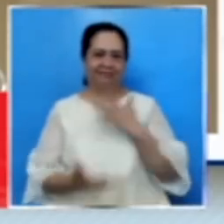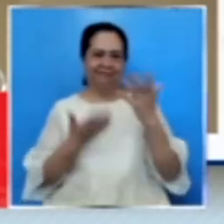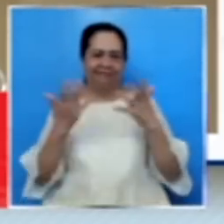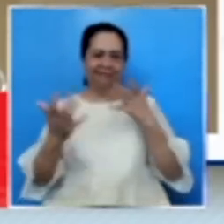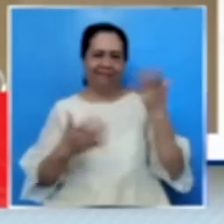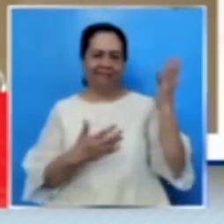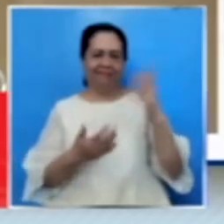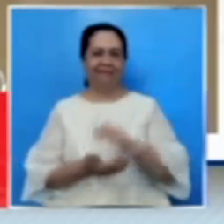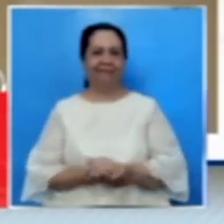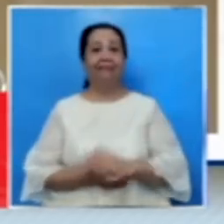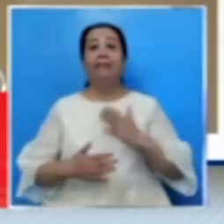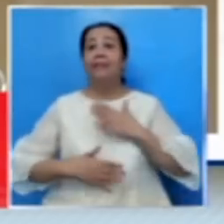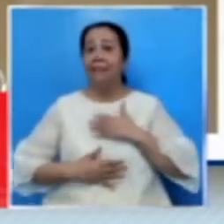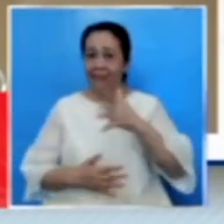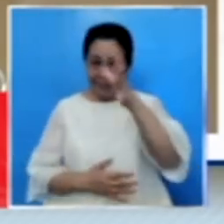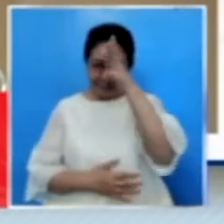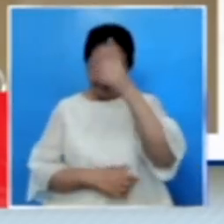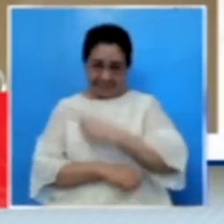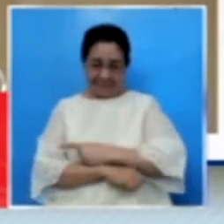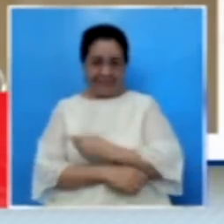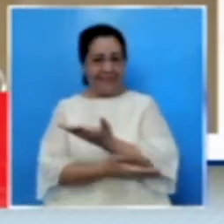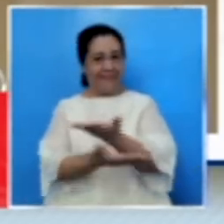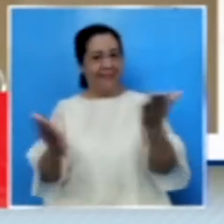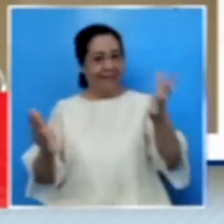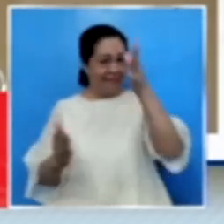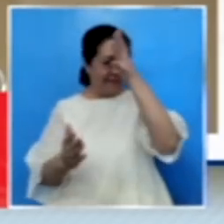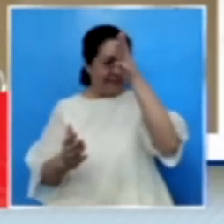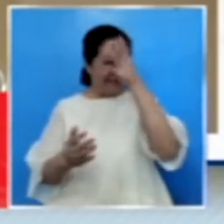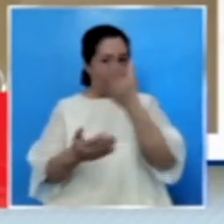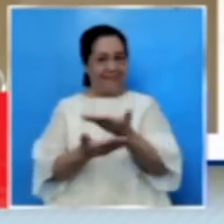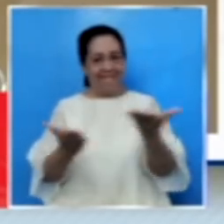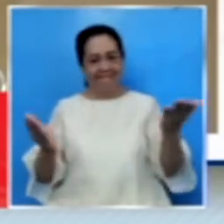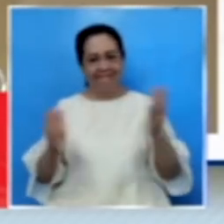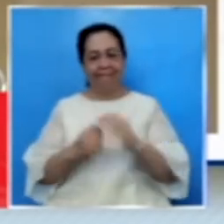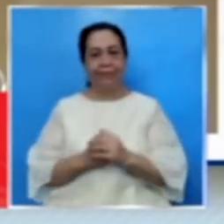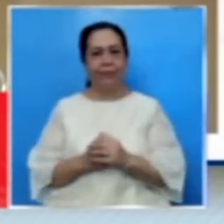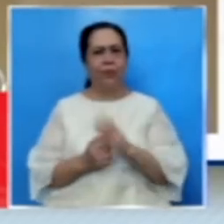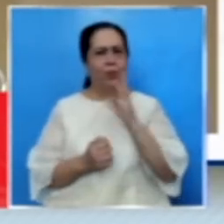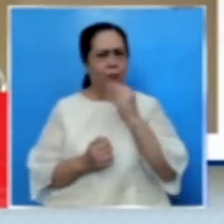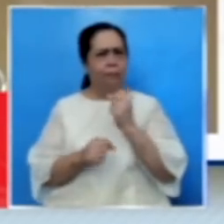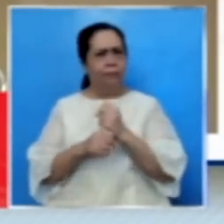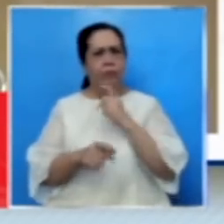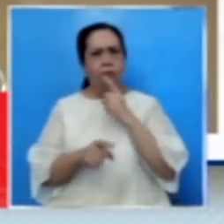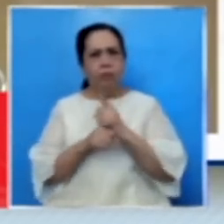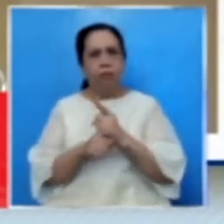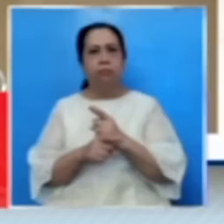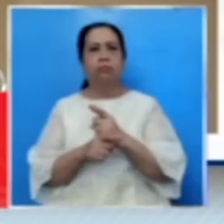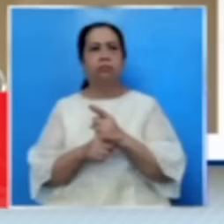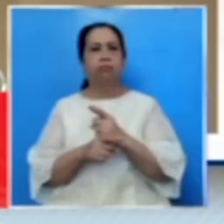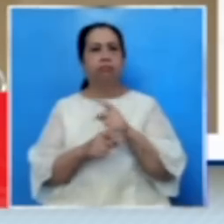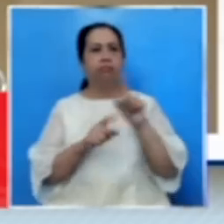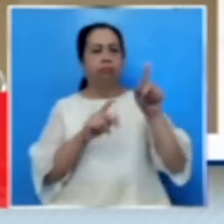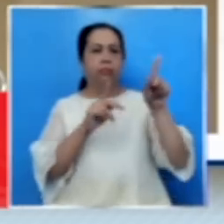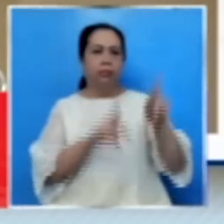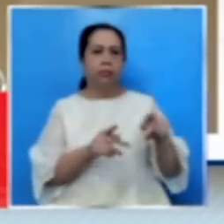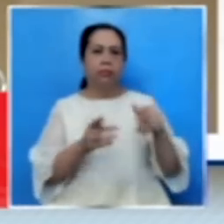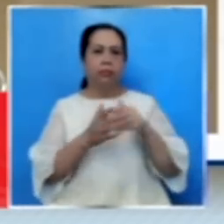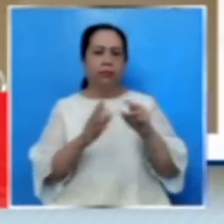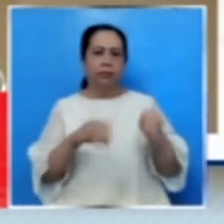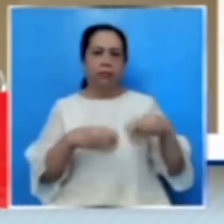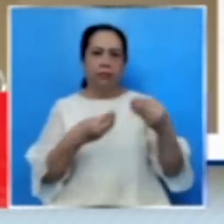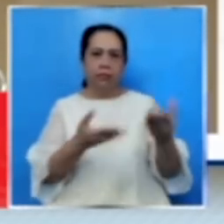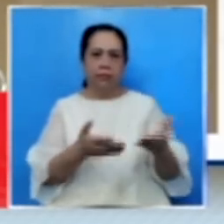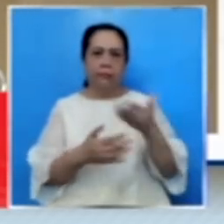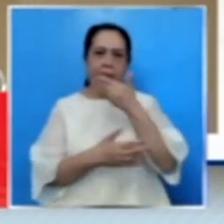Happy Father's Day to all the fathers who make sure that another person is given the